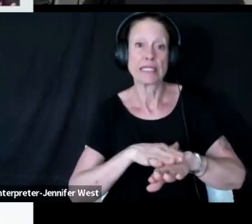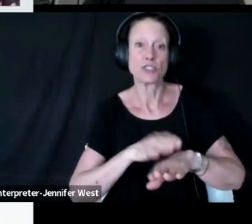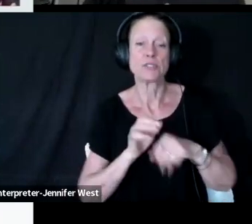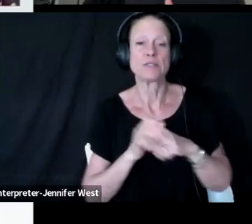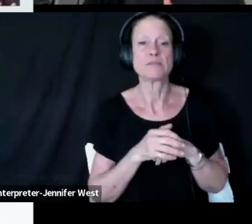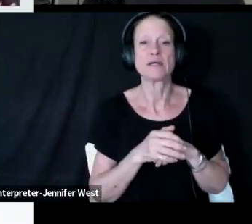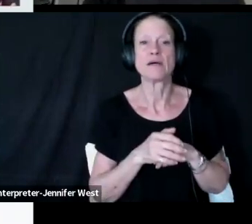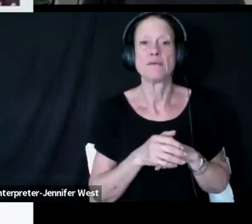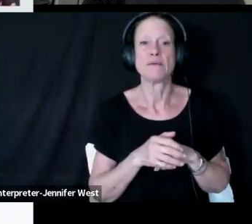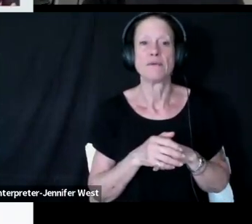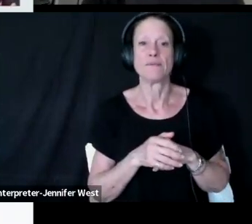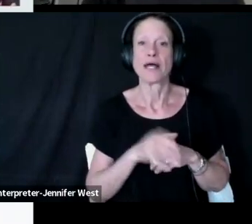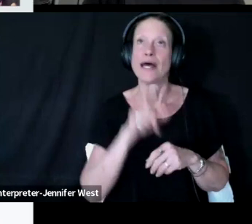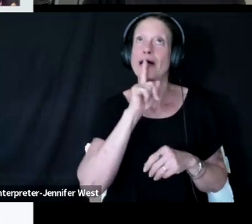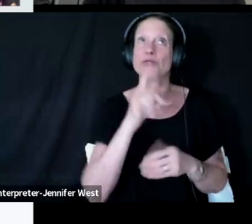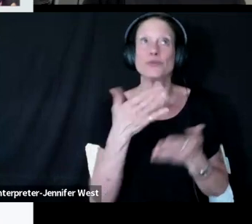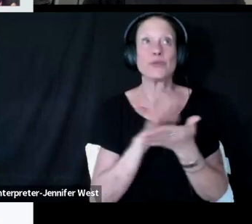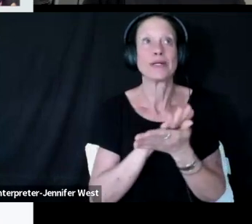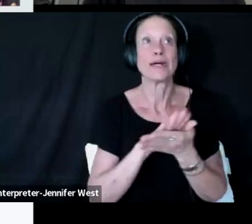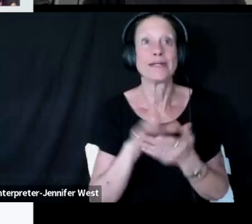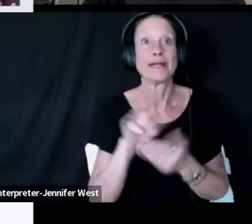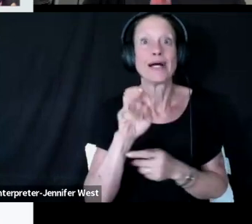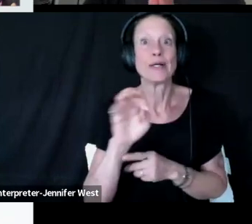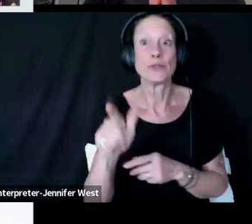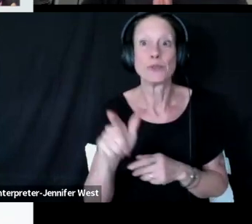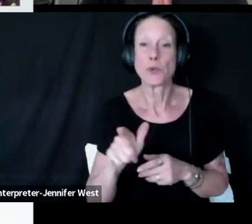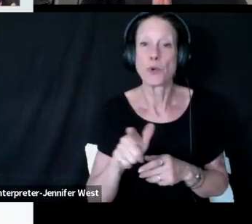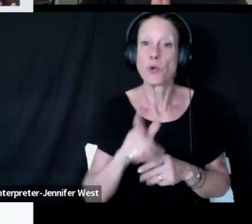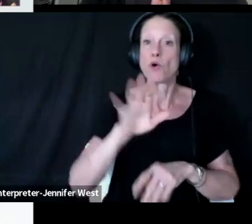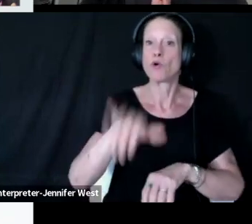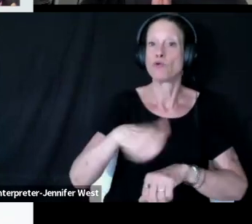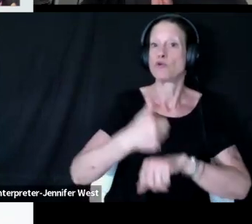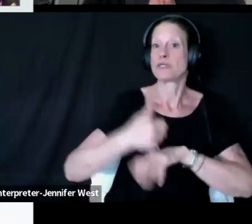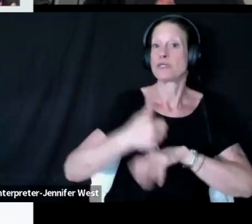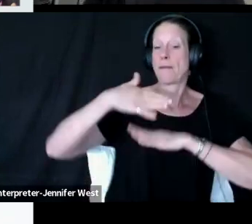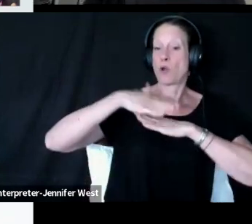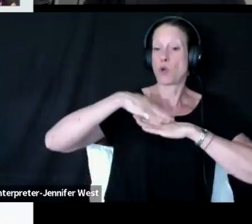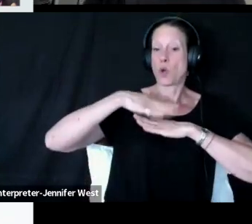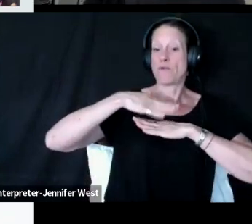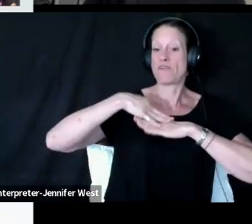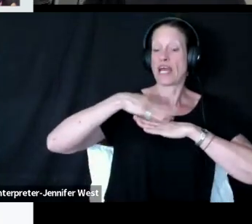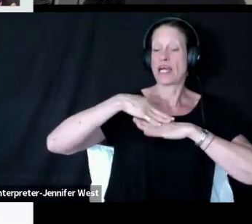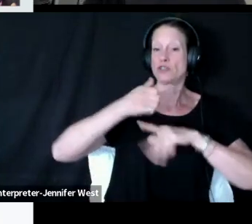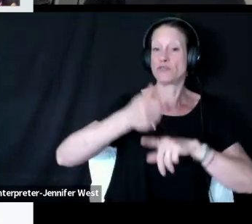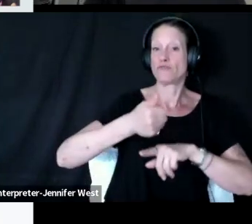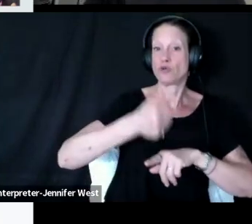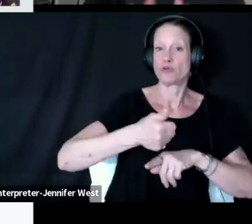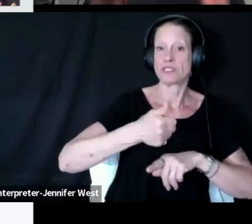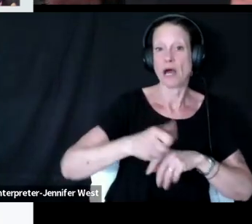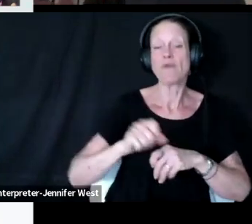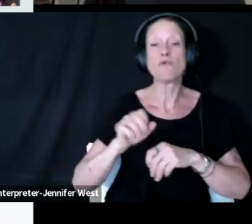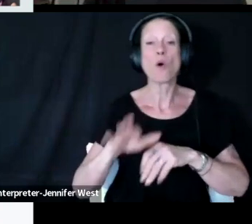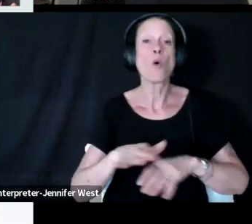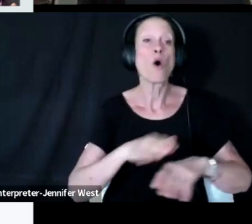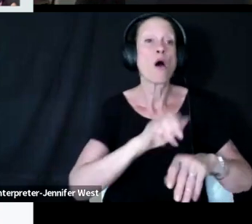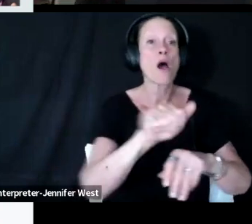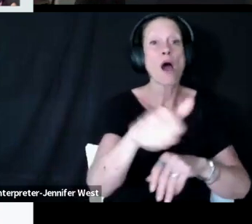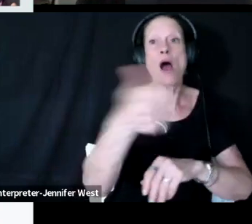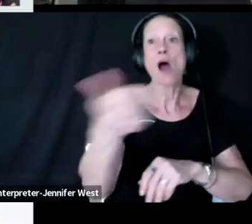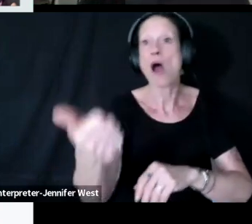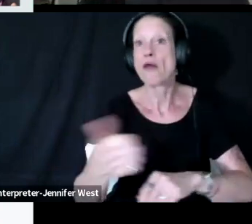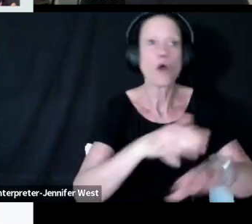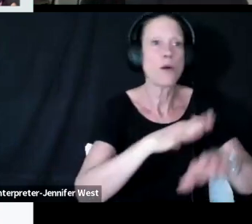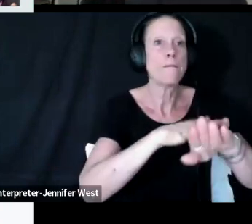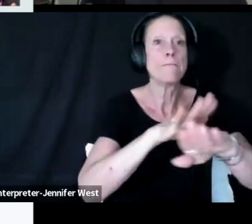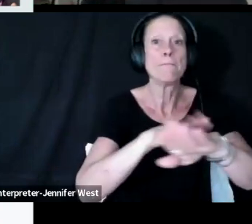nice tool for either you to set notifications for yourself, for you set notifications for your loved ones